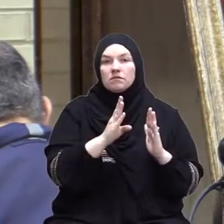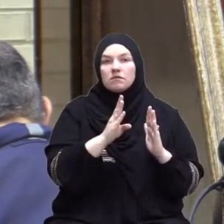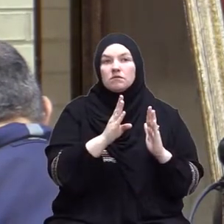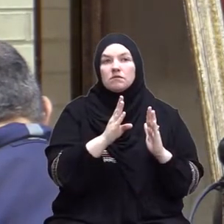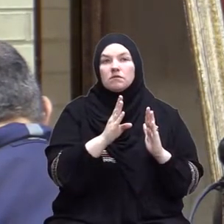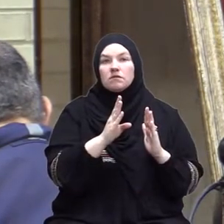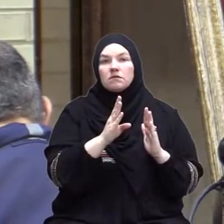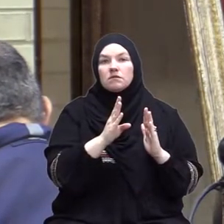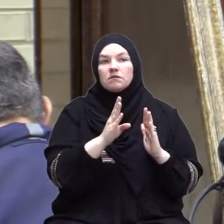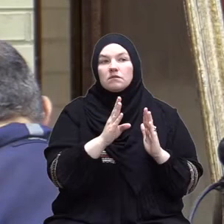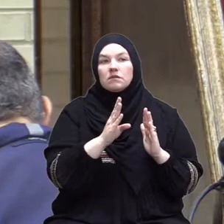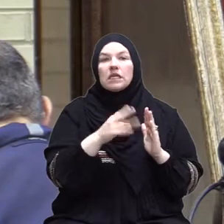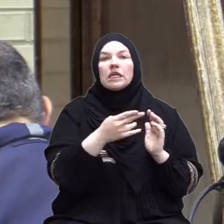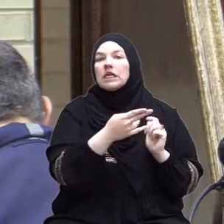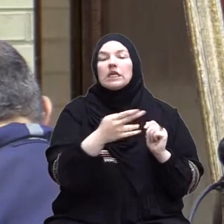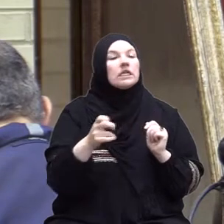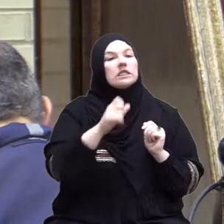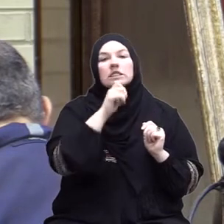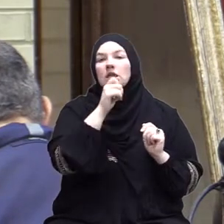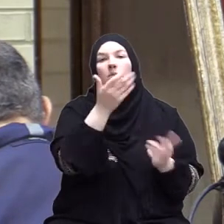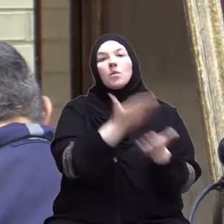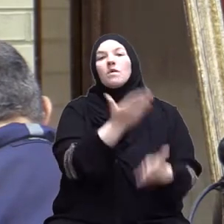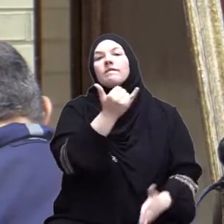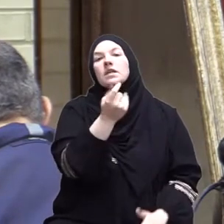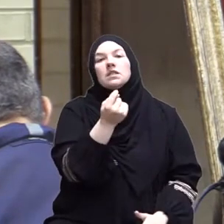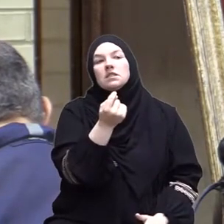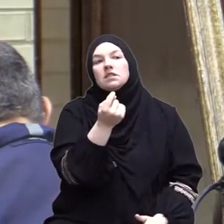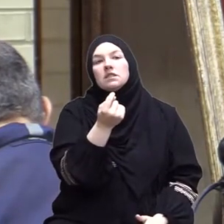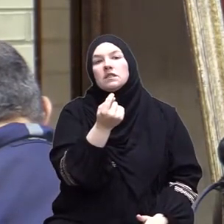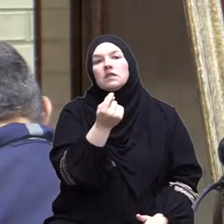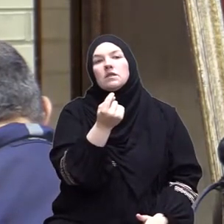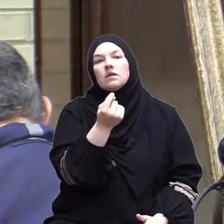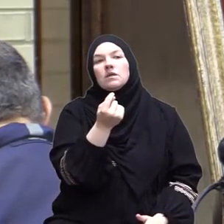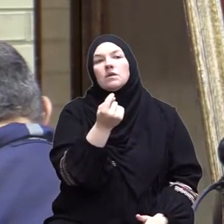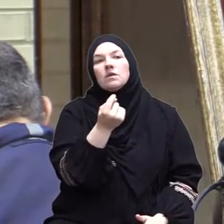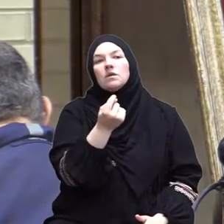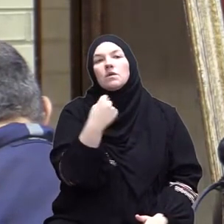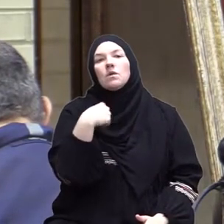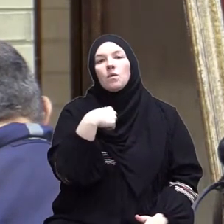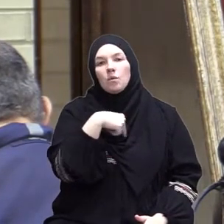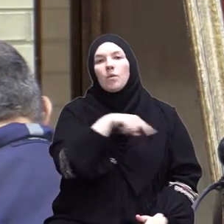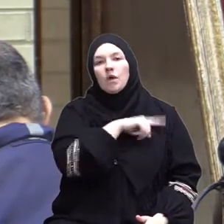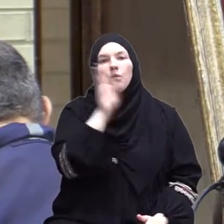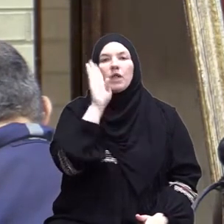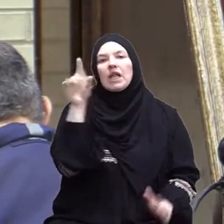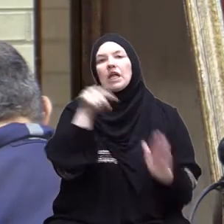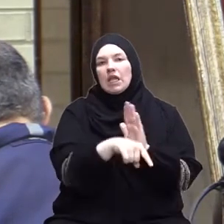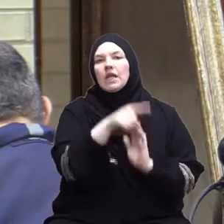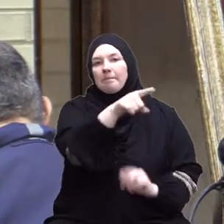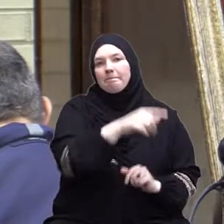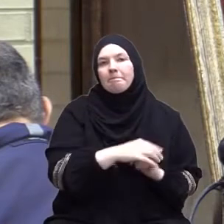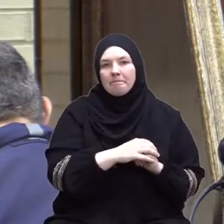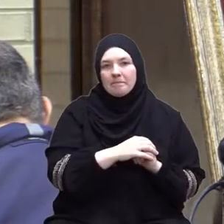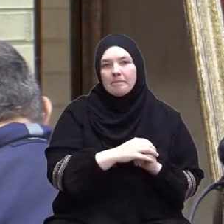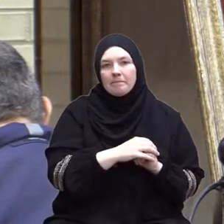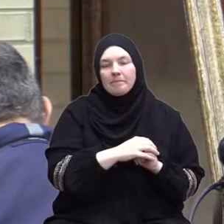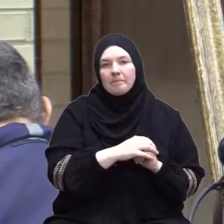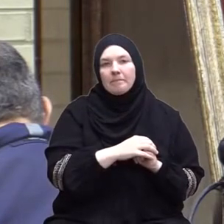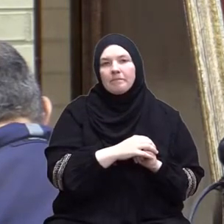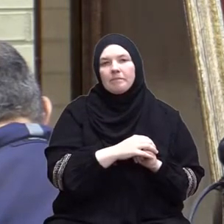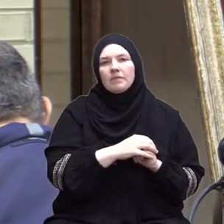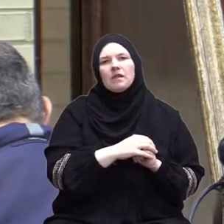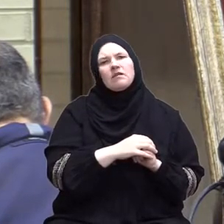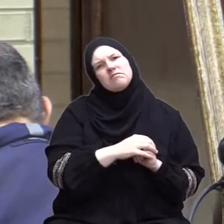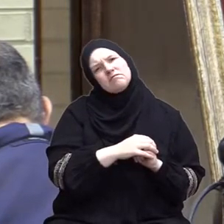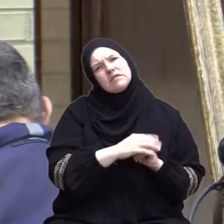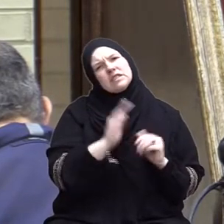and he does not prove it, we will kill him. So they seem